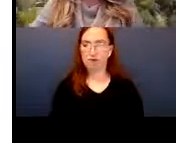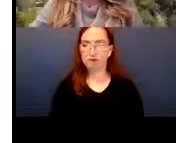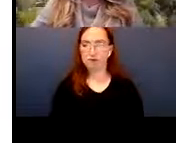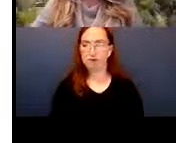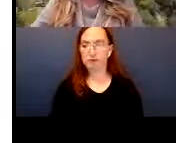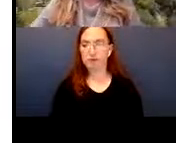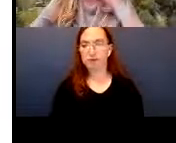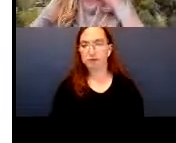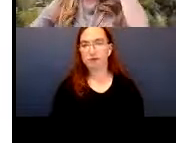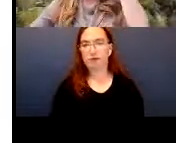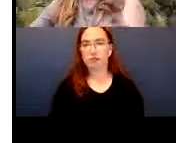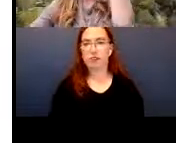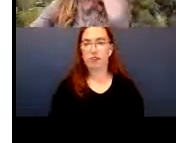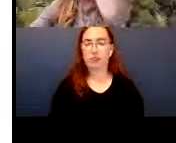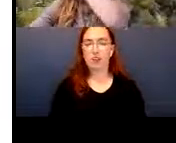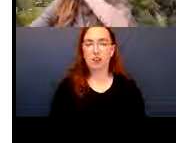Okay.